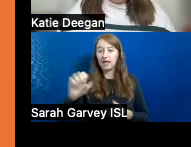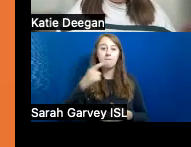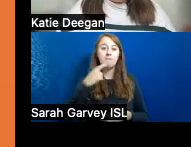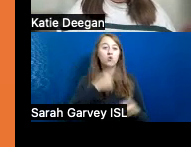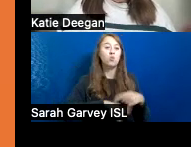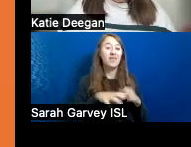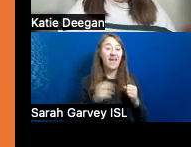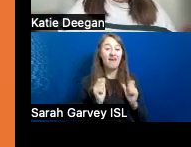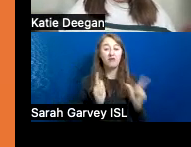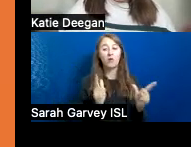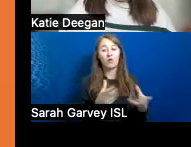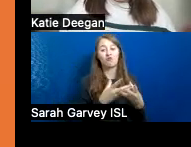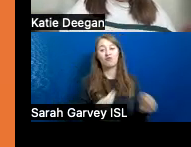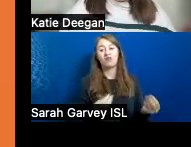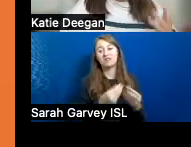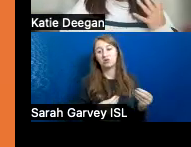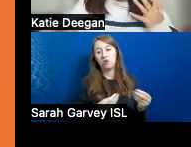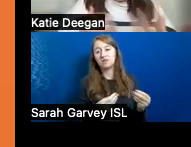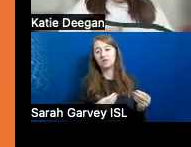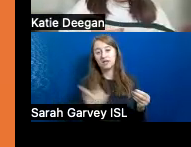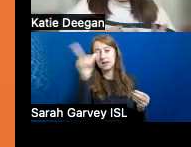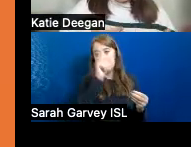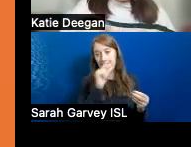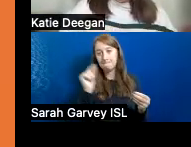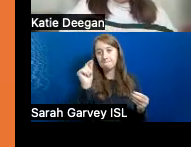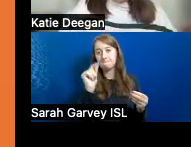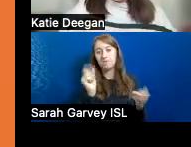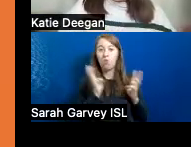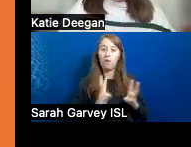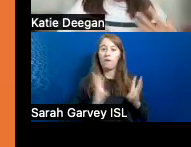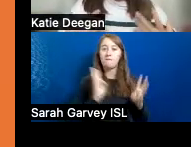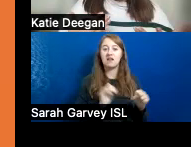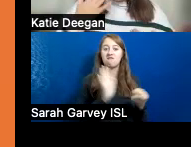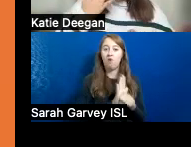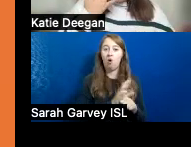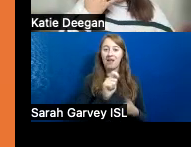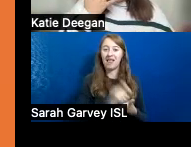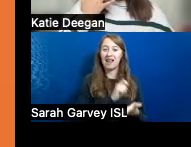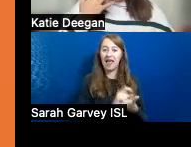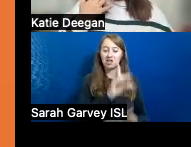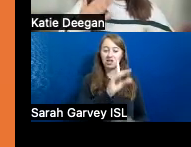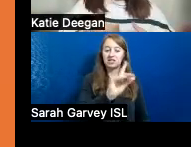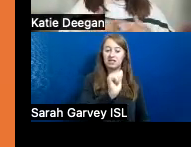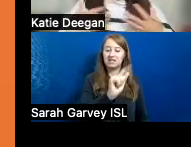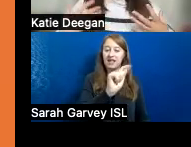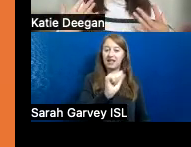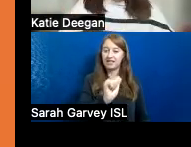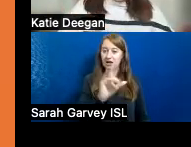on our website called our Women for Election Data Hub. And this is a historical database